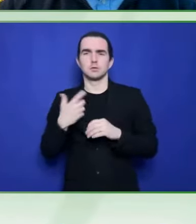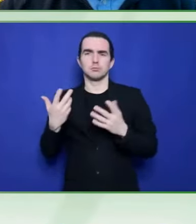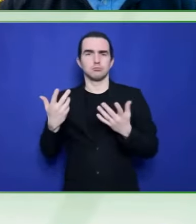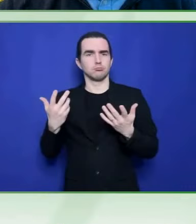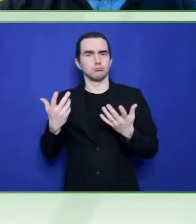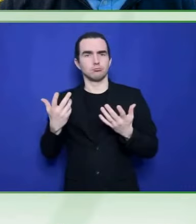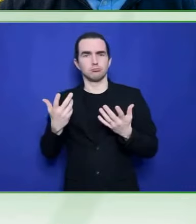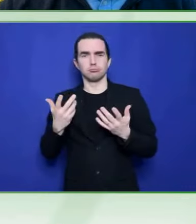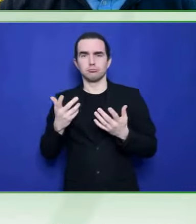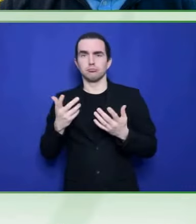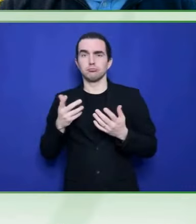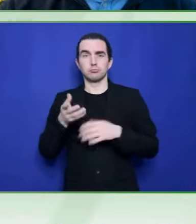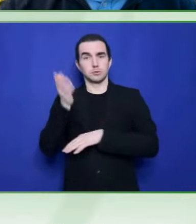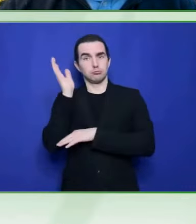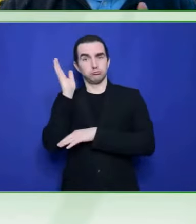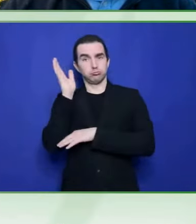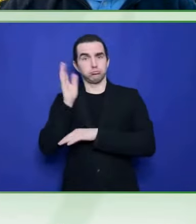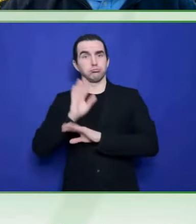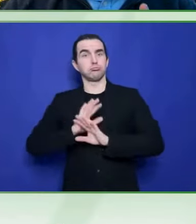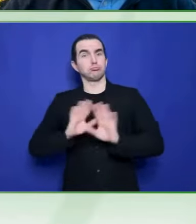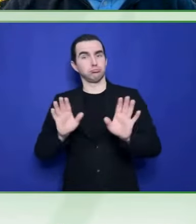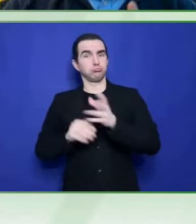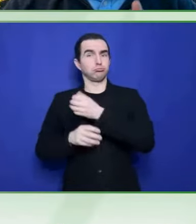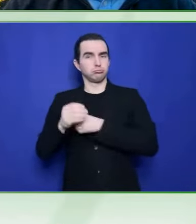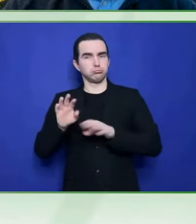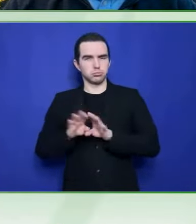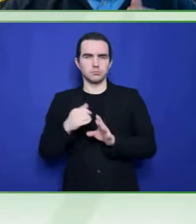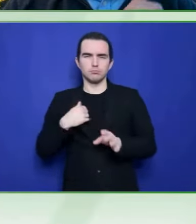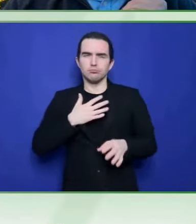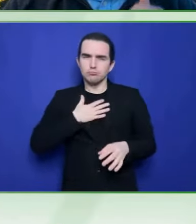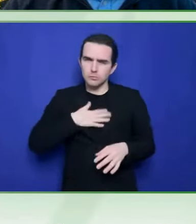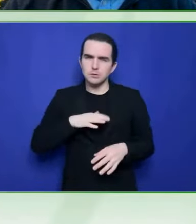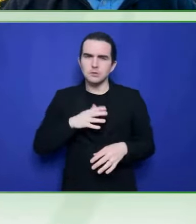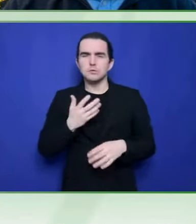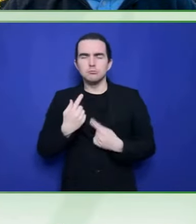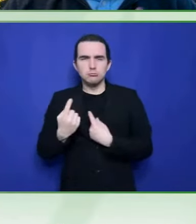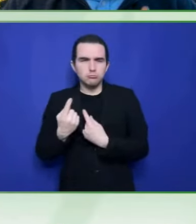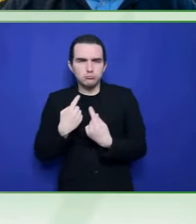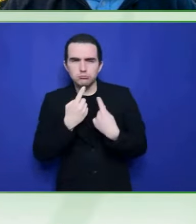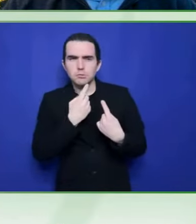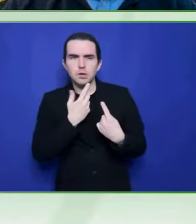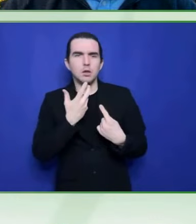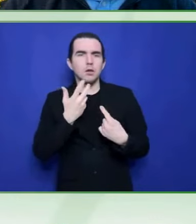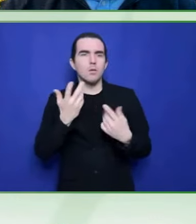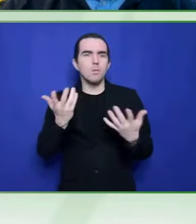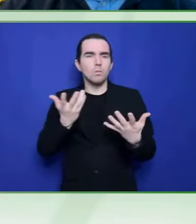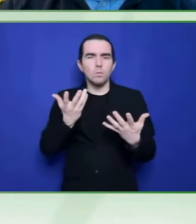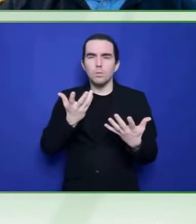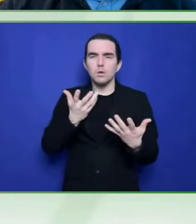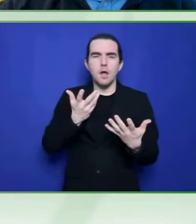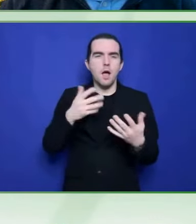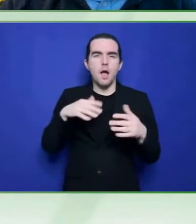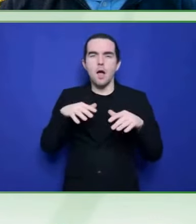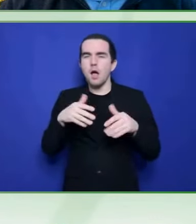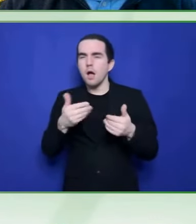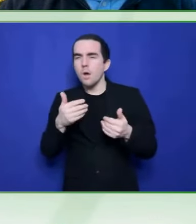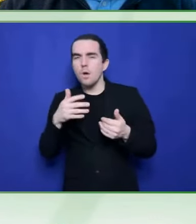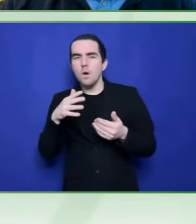transit organizations. They are literally putting their money where their mouth is during their procurement